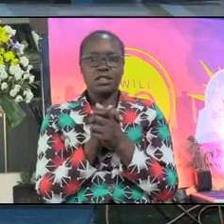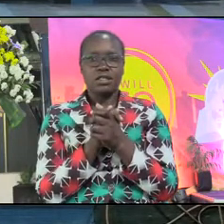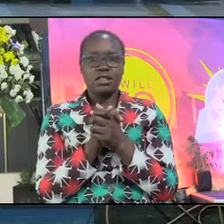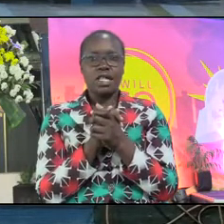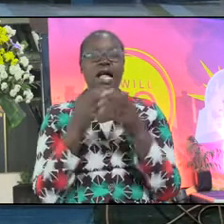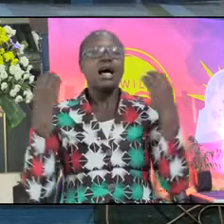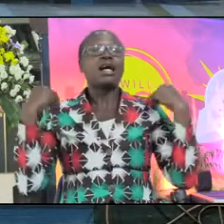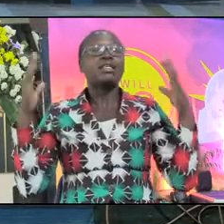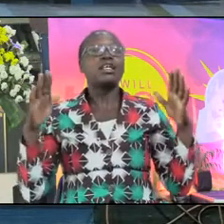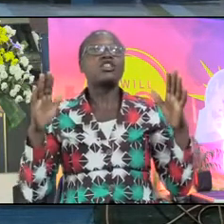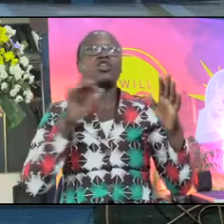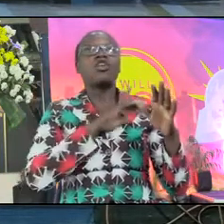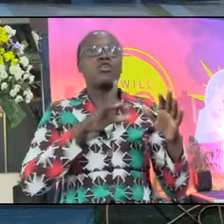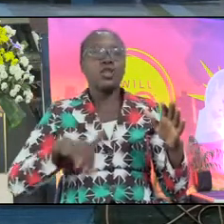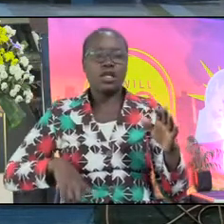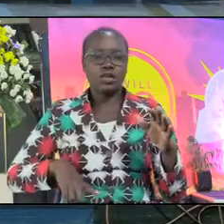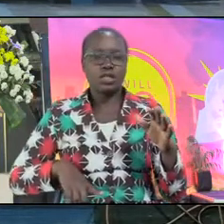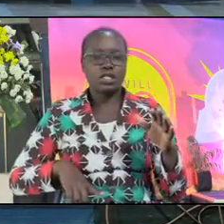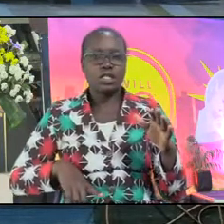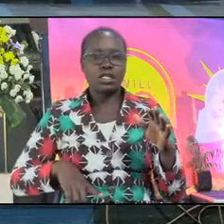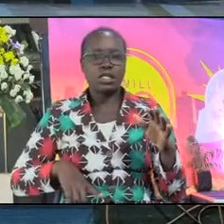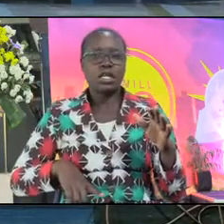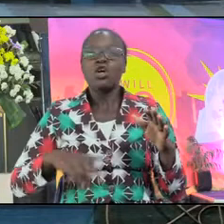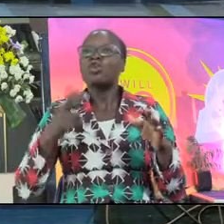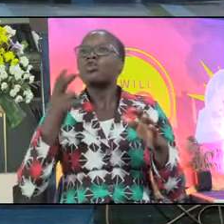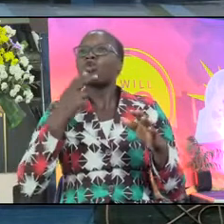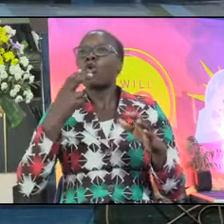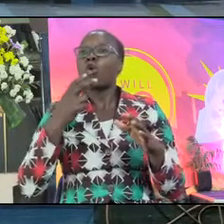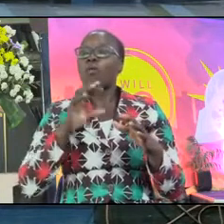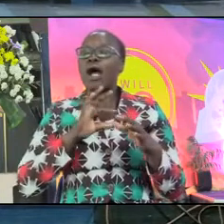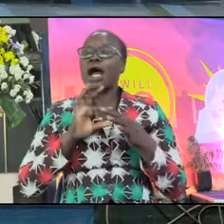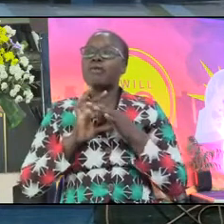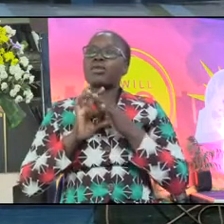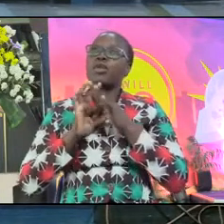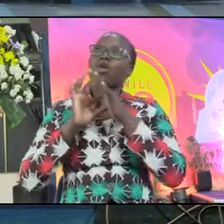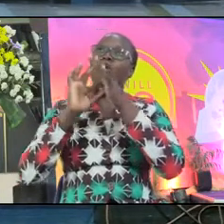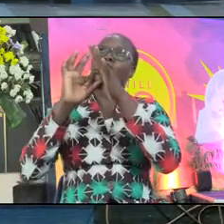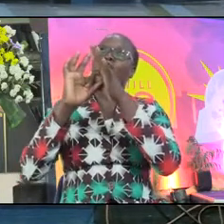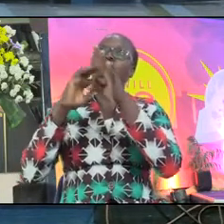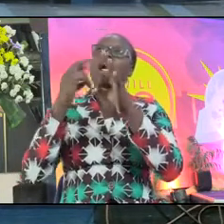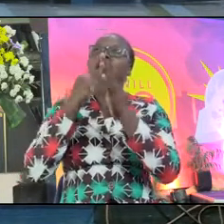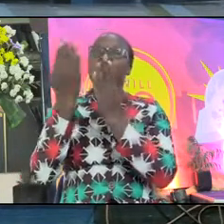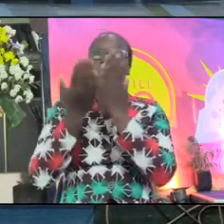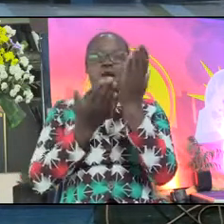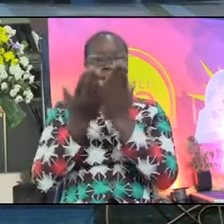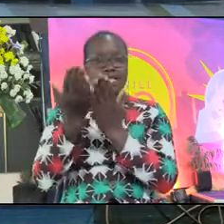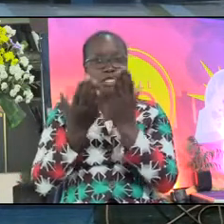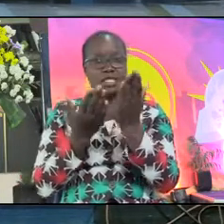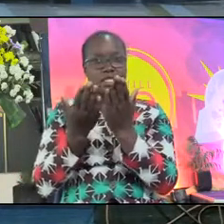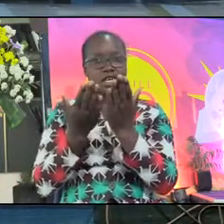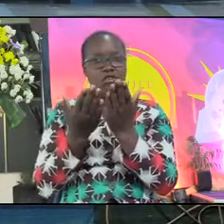an angel of the Lord, to whom I belong and whom I serve, stood beside